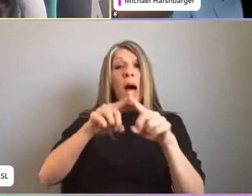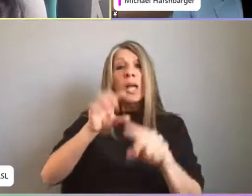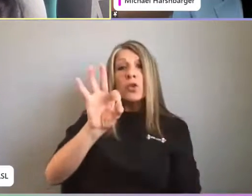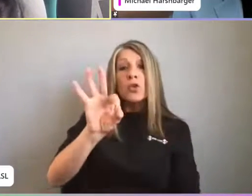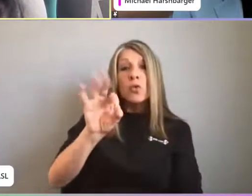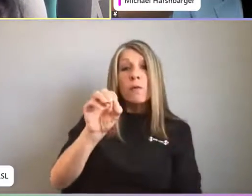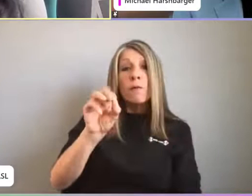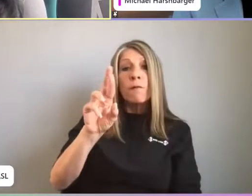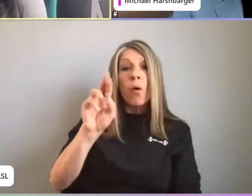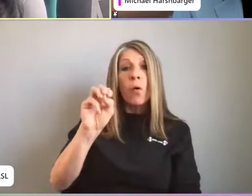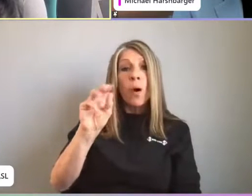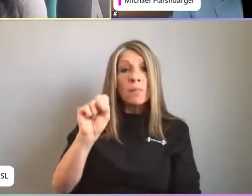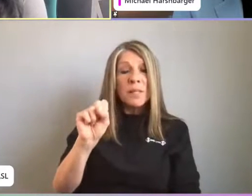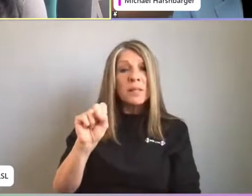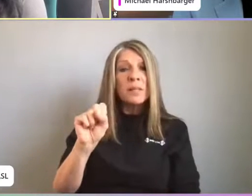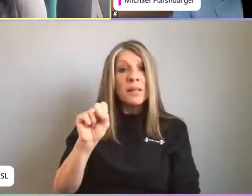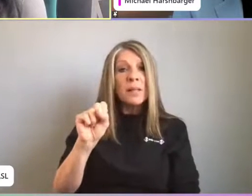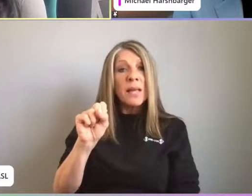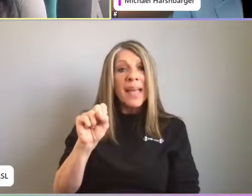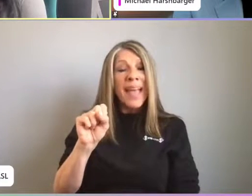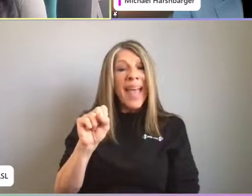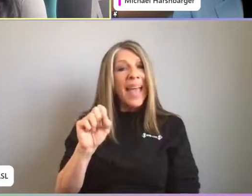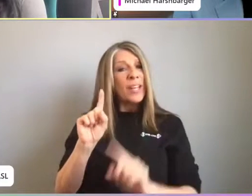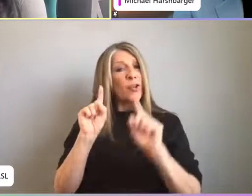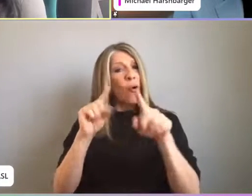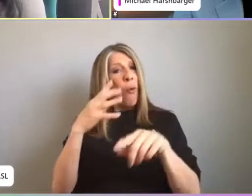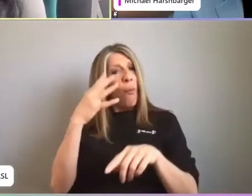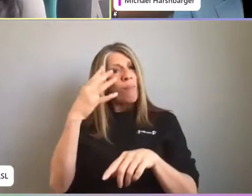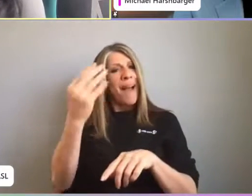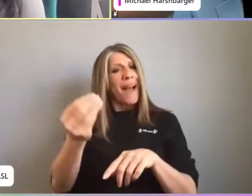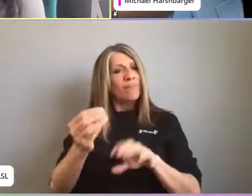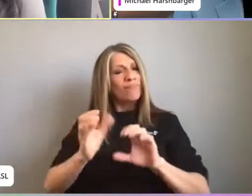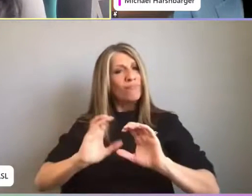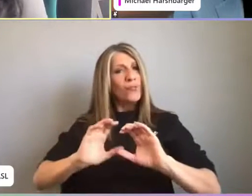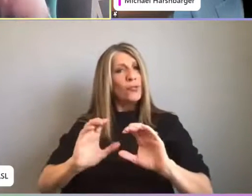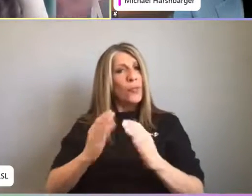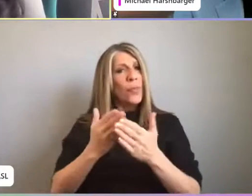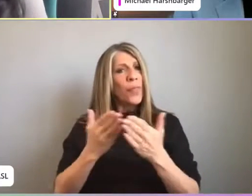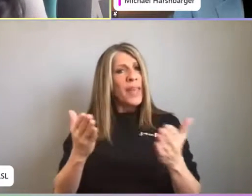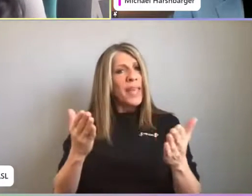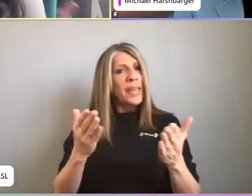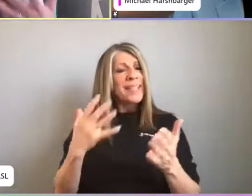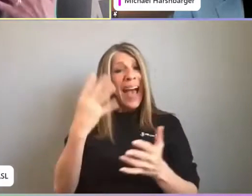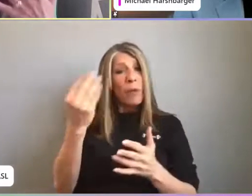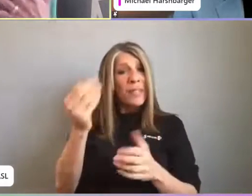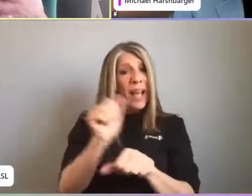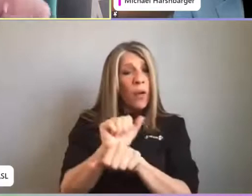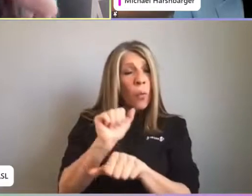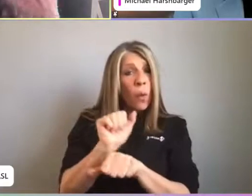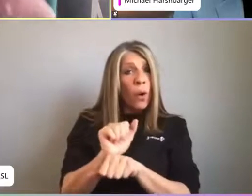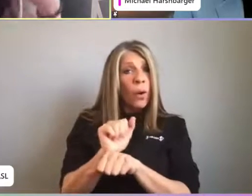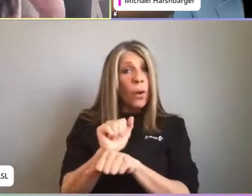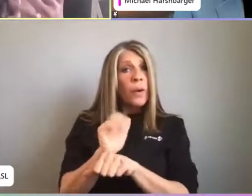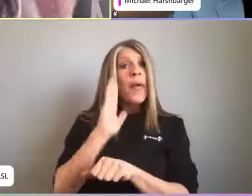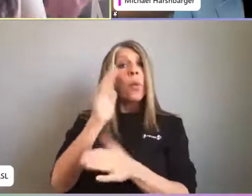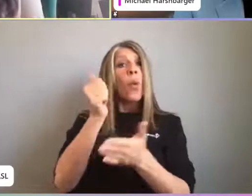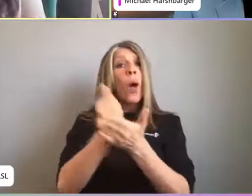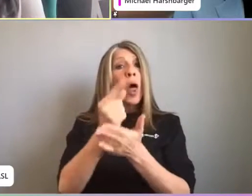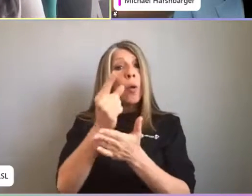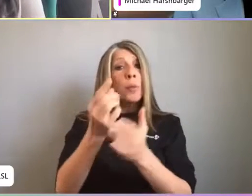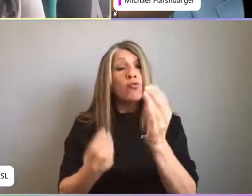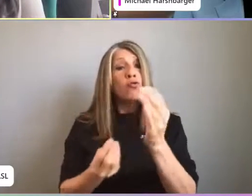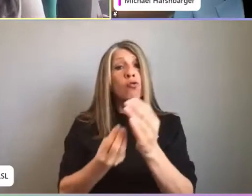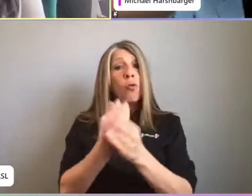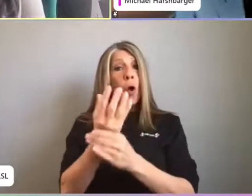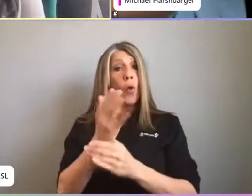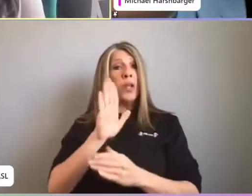and then go out and do things even outside of work that are going to help you grow